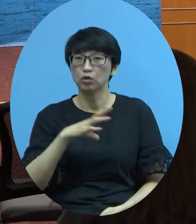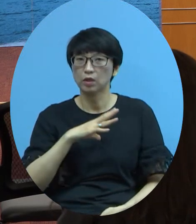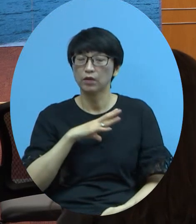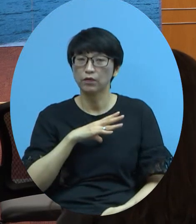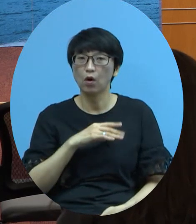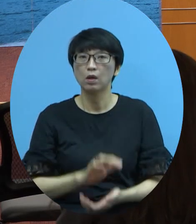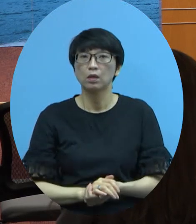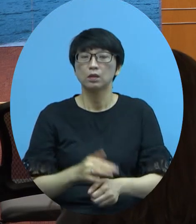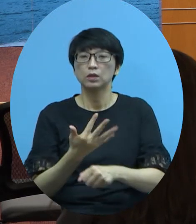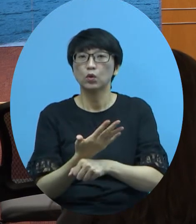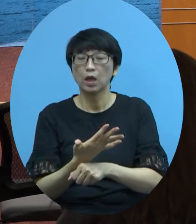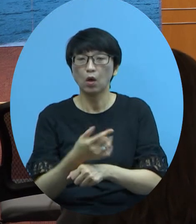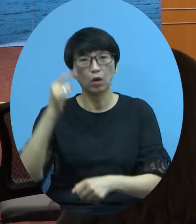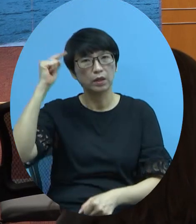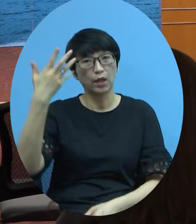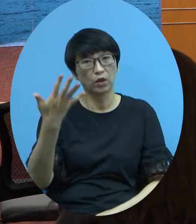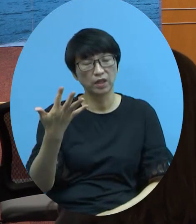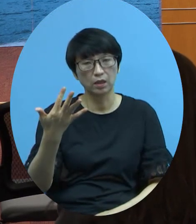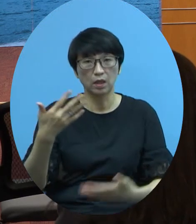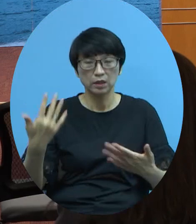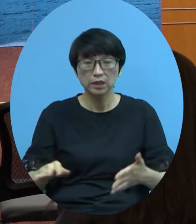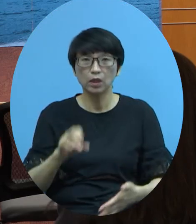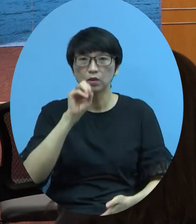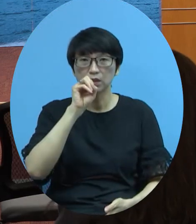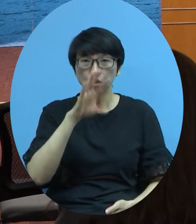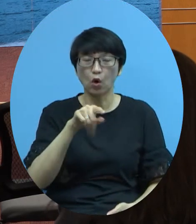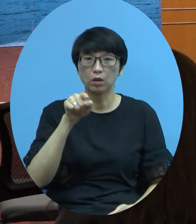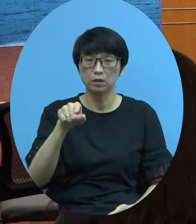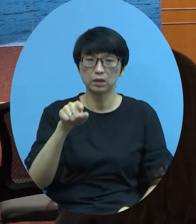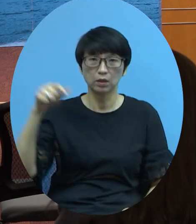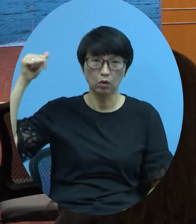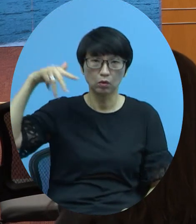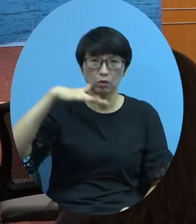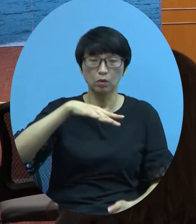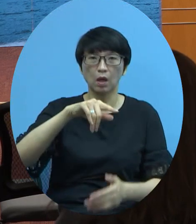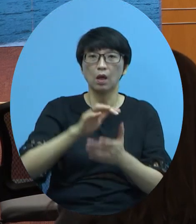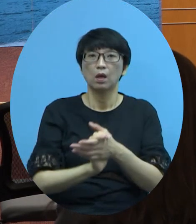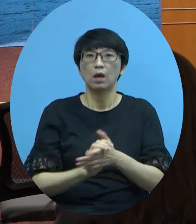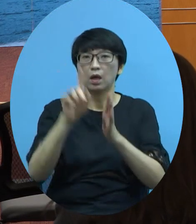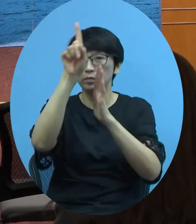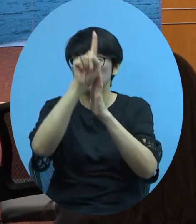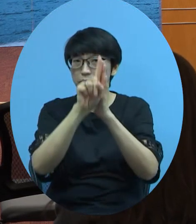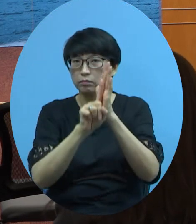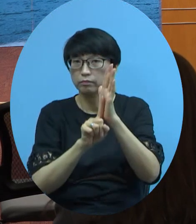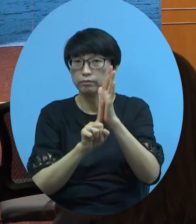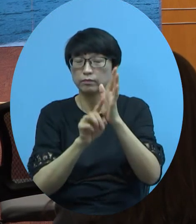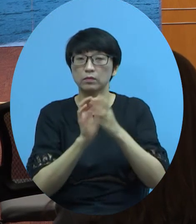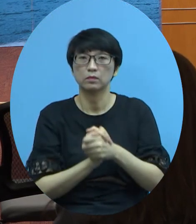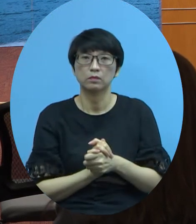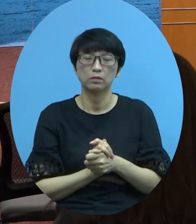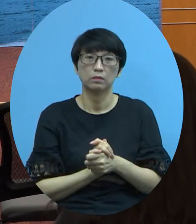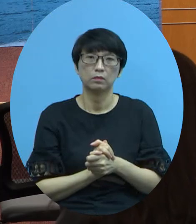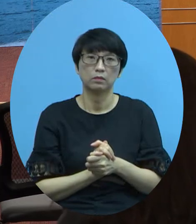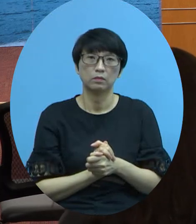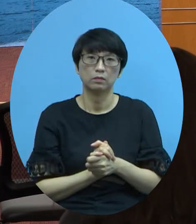be able to say that there is a downward trend, and would you be able to then consider whether or not some social distancing measures or public measures